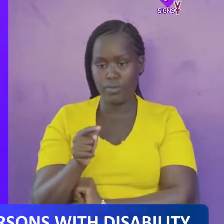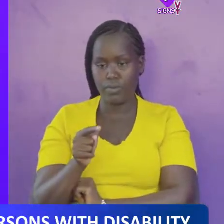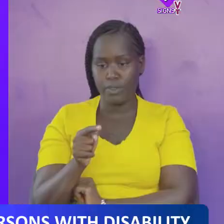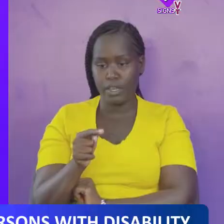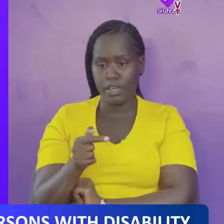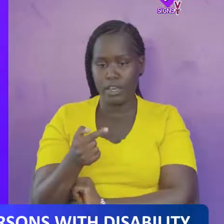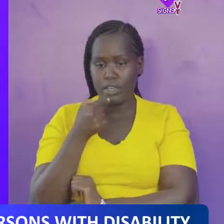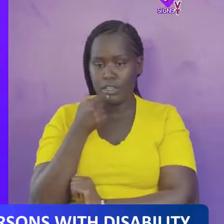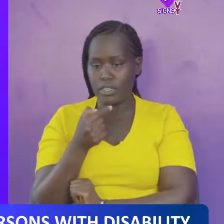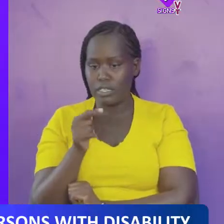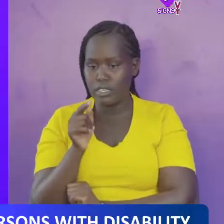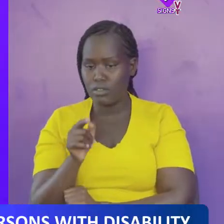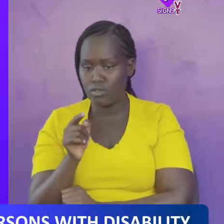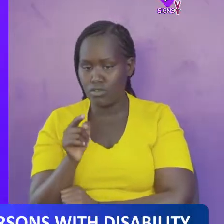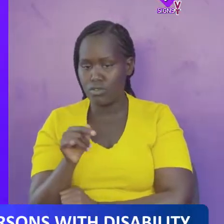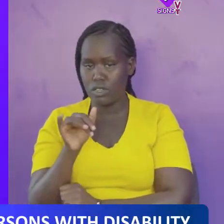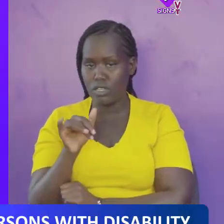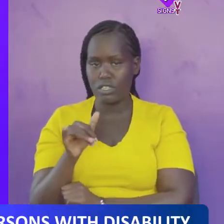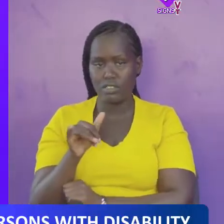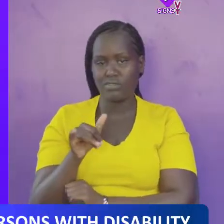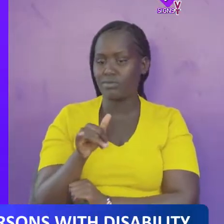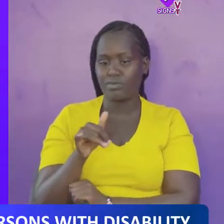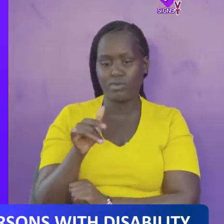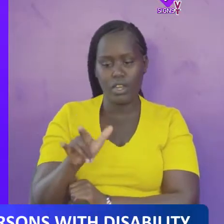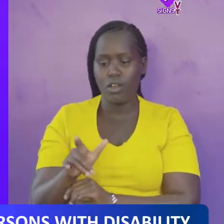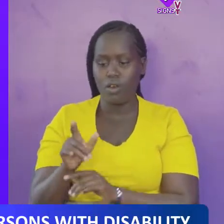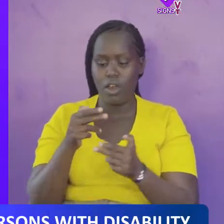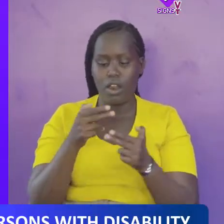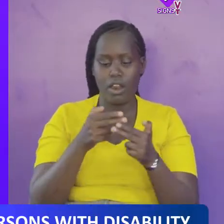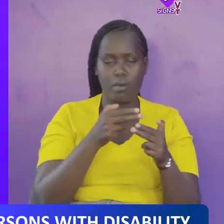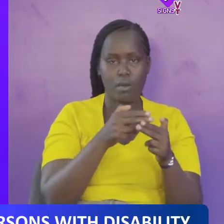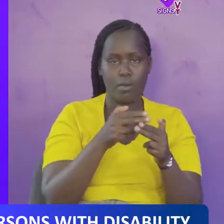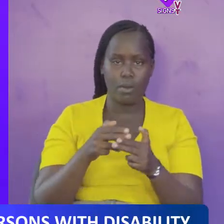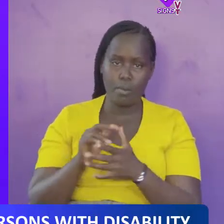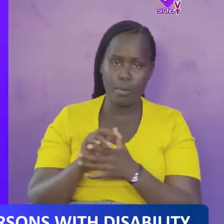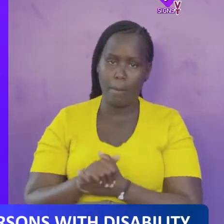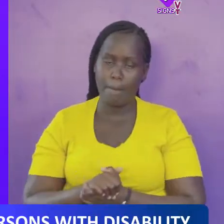those, those degrading names. Right. Yeah. So